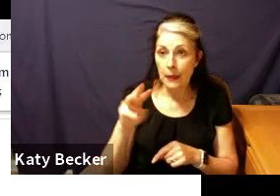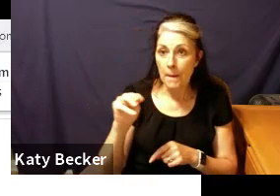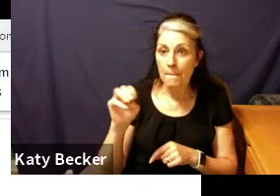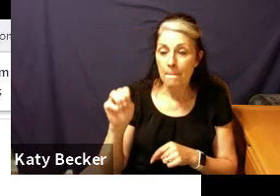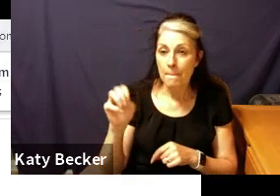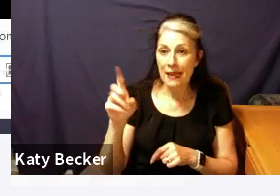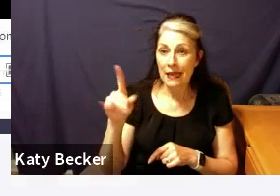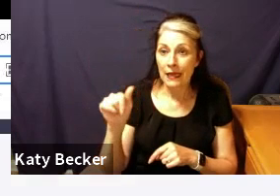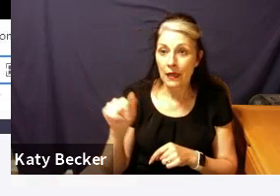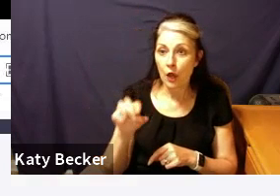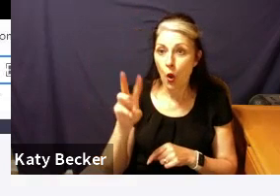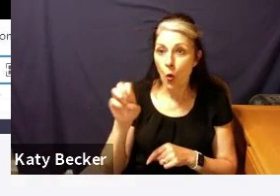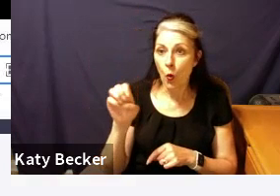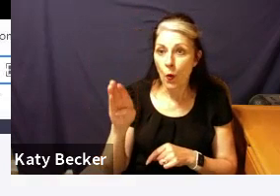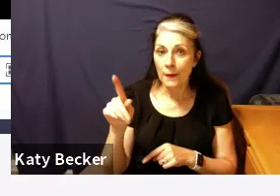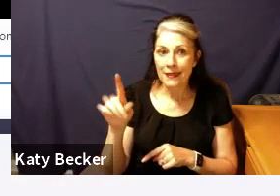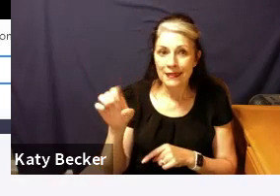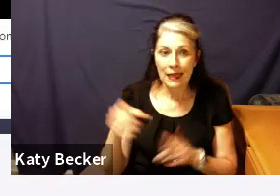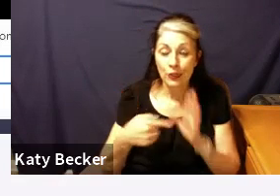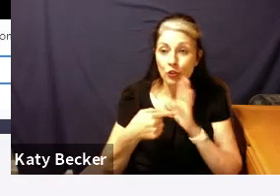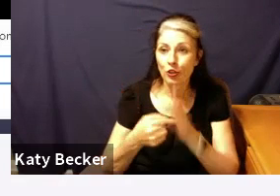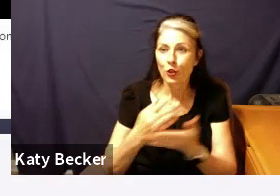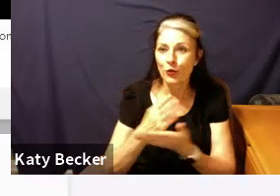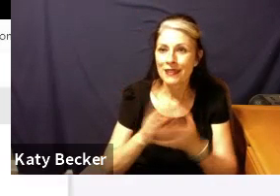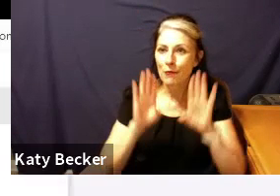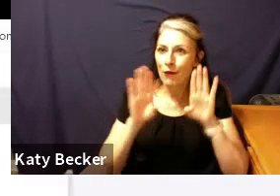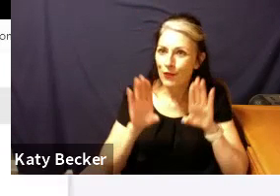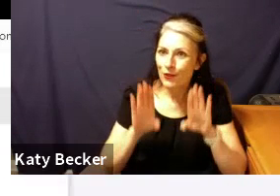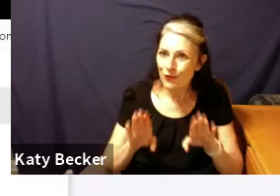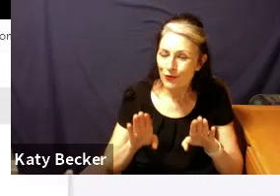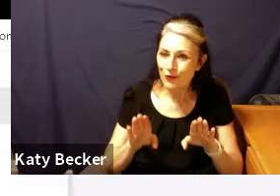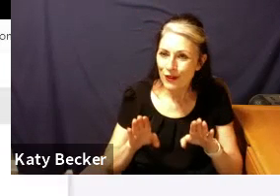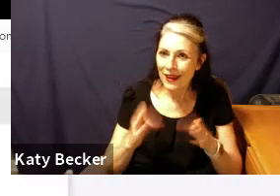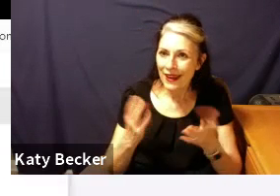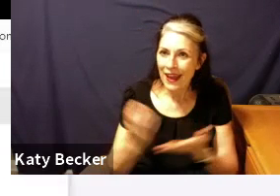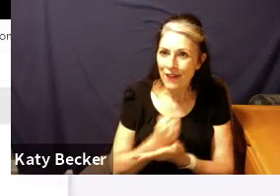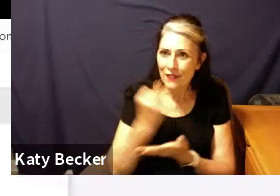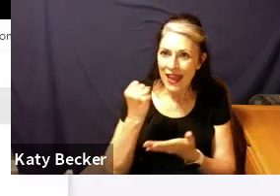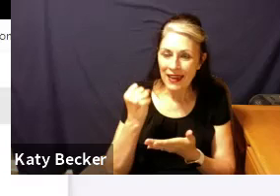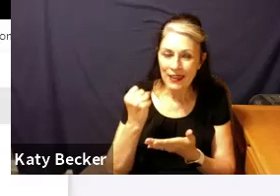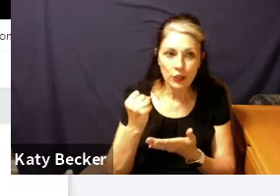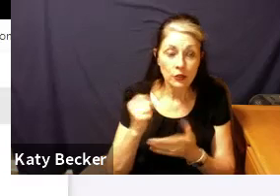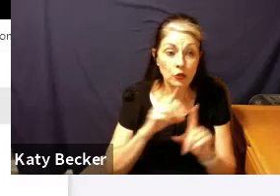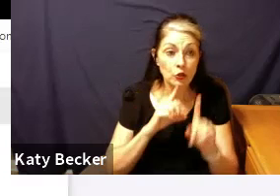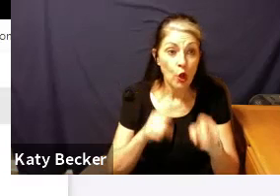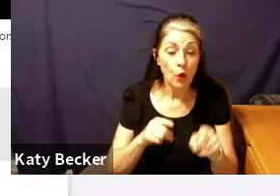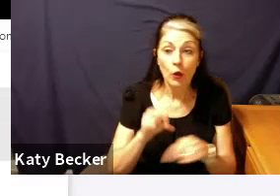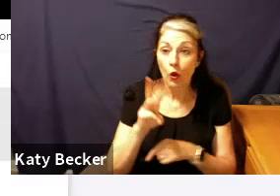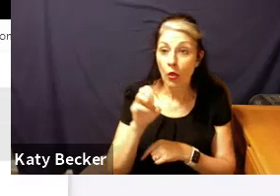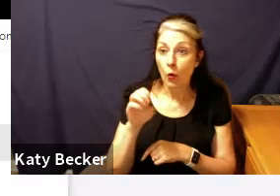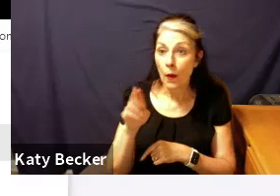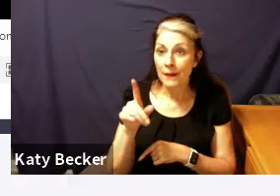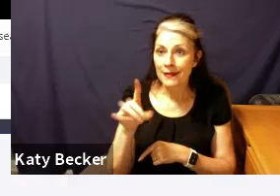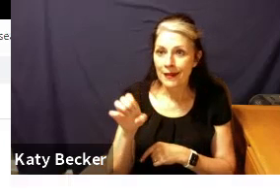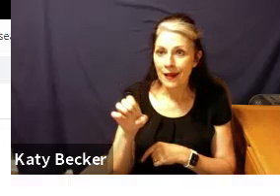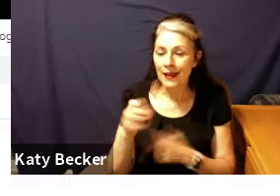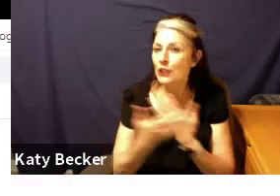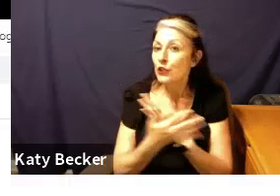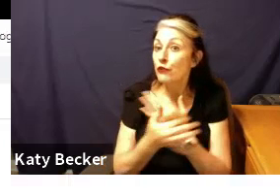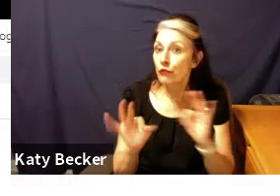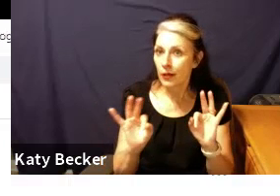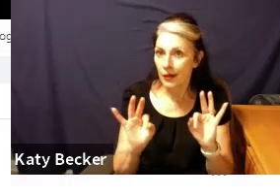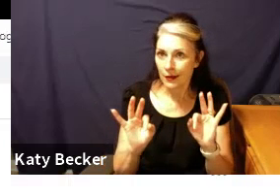website and show you some of the great advantages of going to this website. It is a free